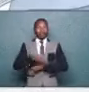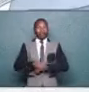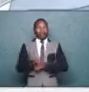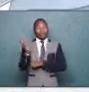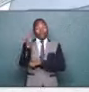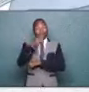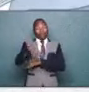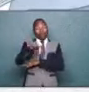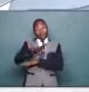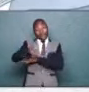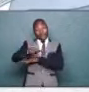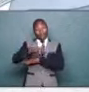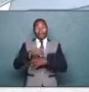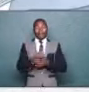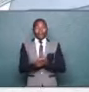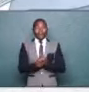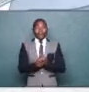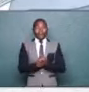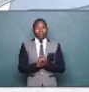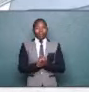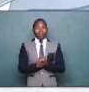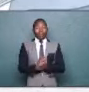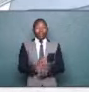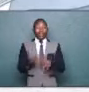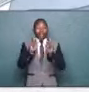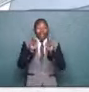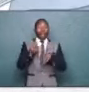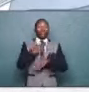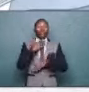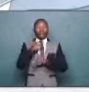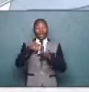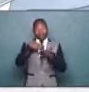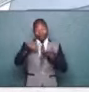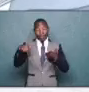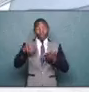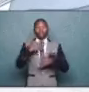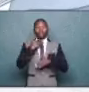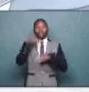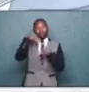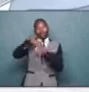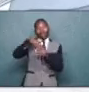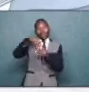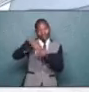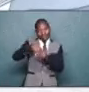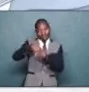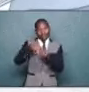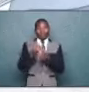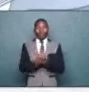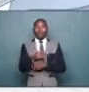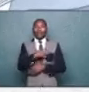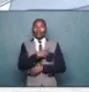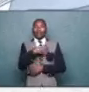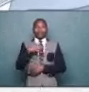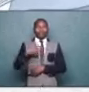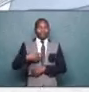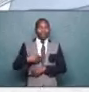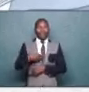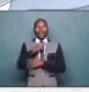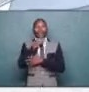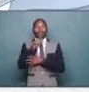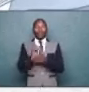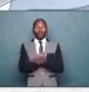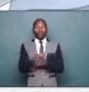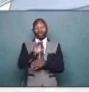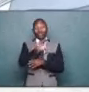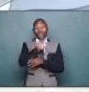both days. Eligibility to register as a voter. Ladies and gentlemen, according